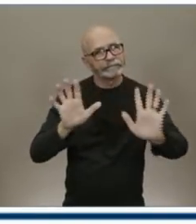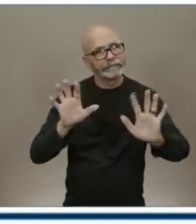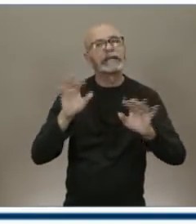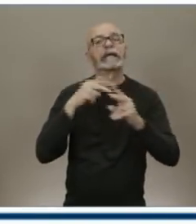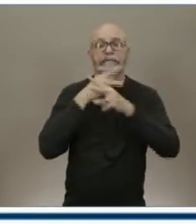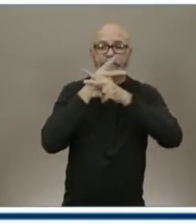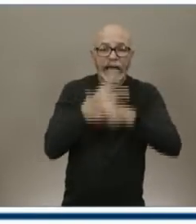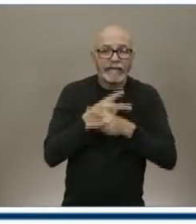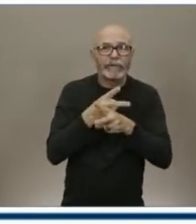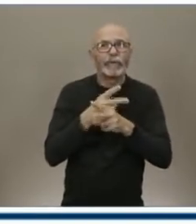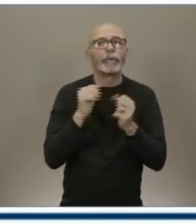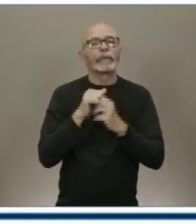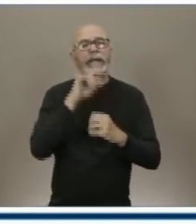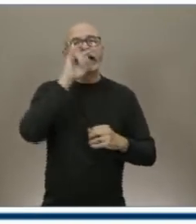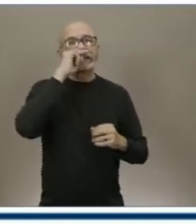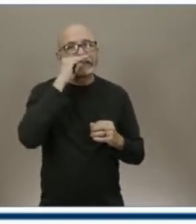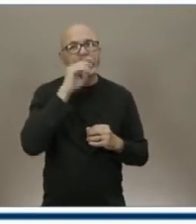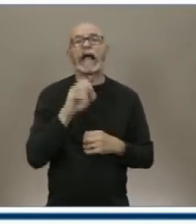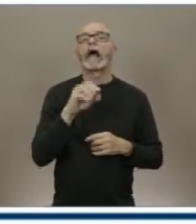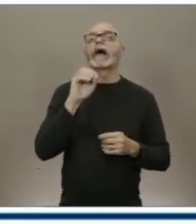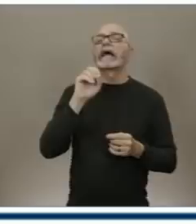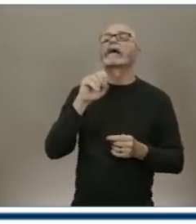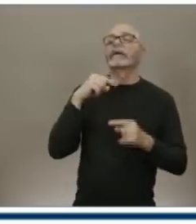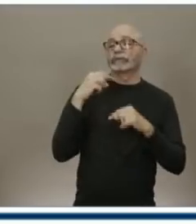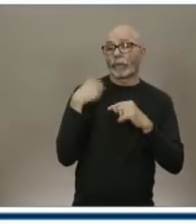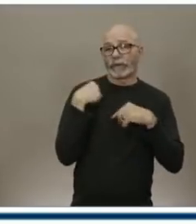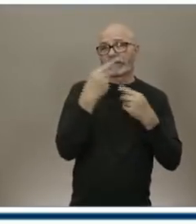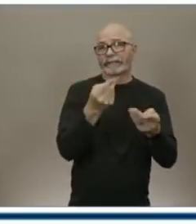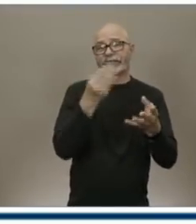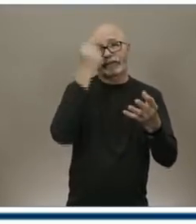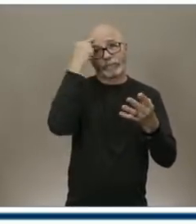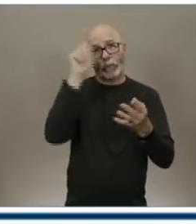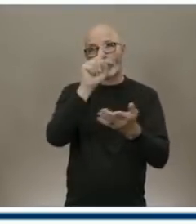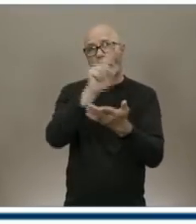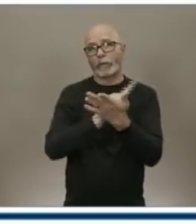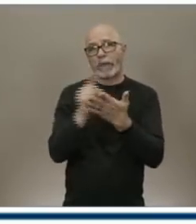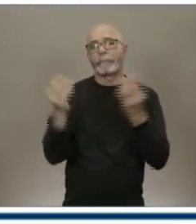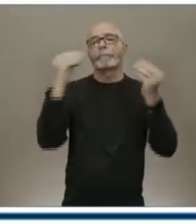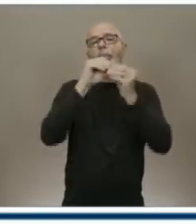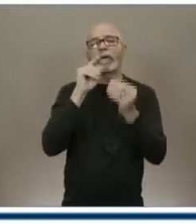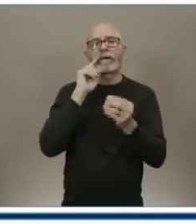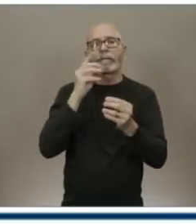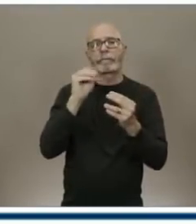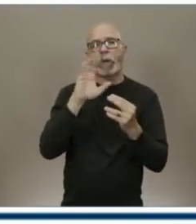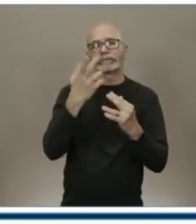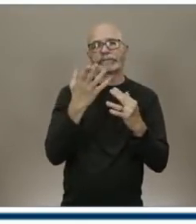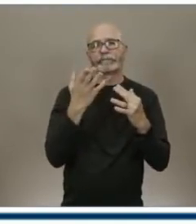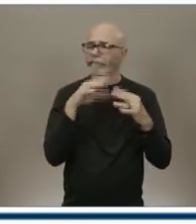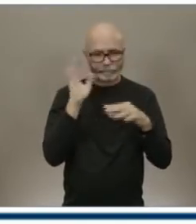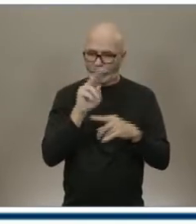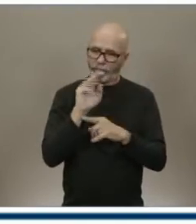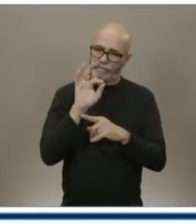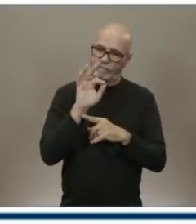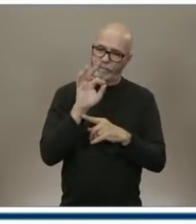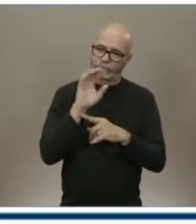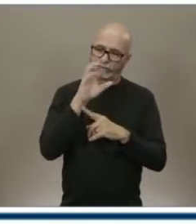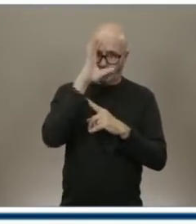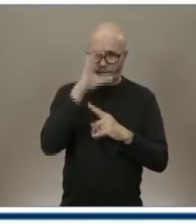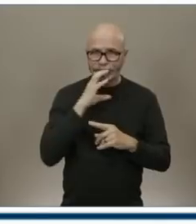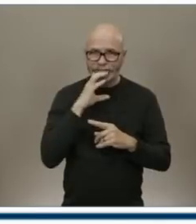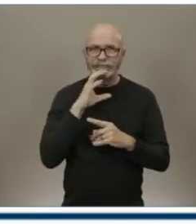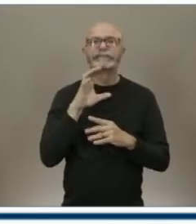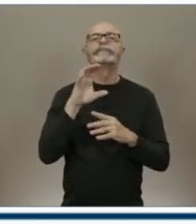We're giving people that extra period of time to find that child care. Go ahead with your follow-up, François.